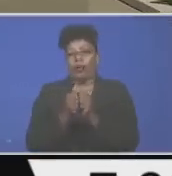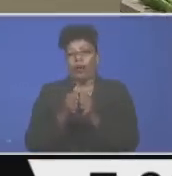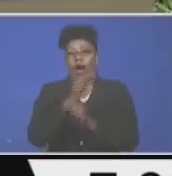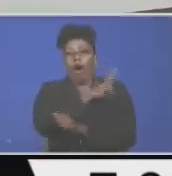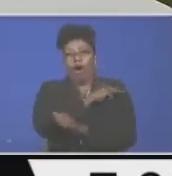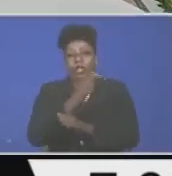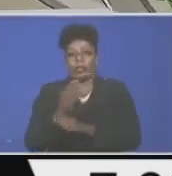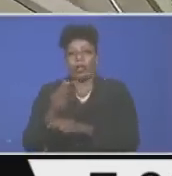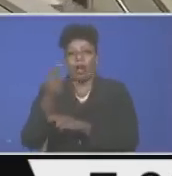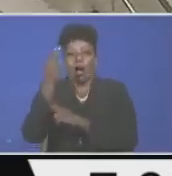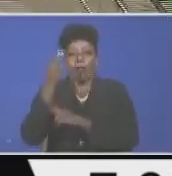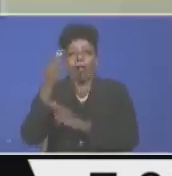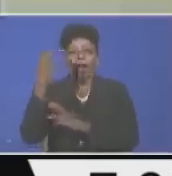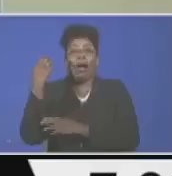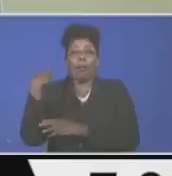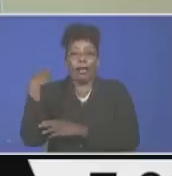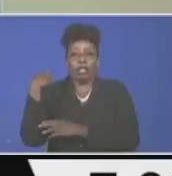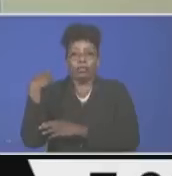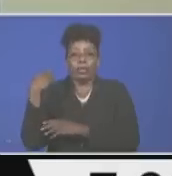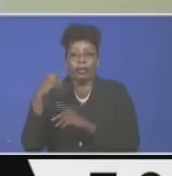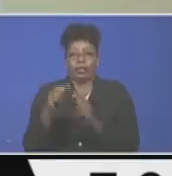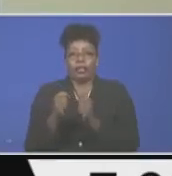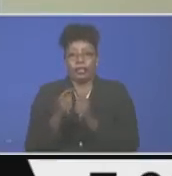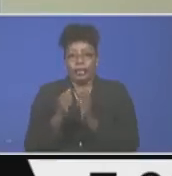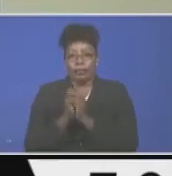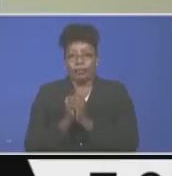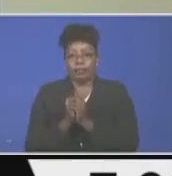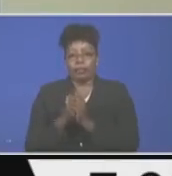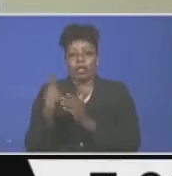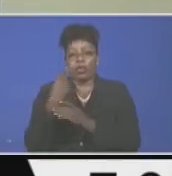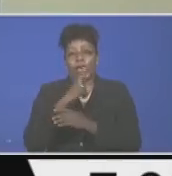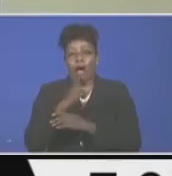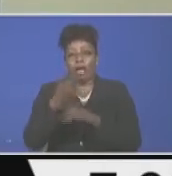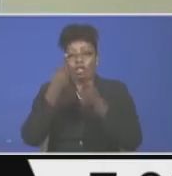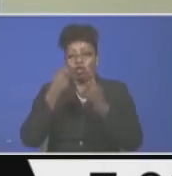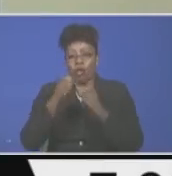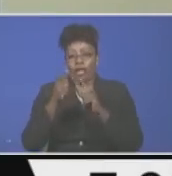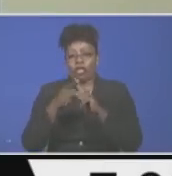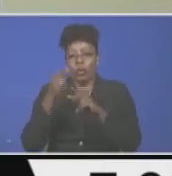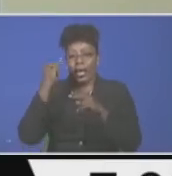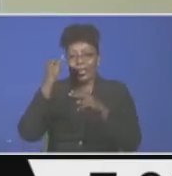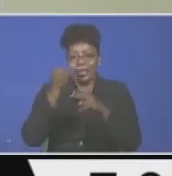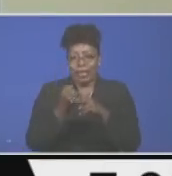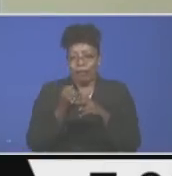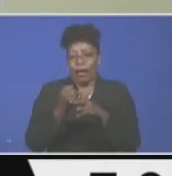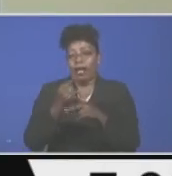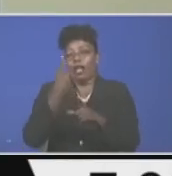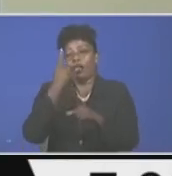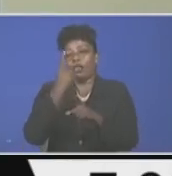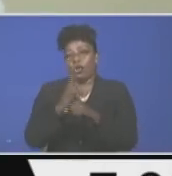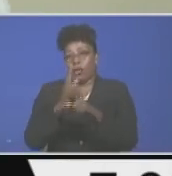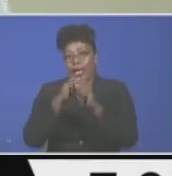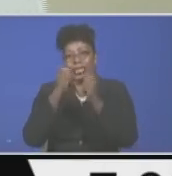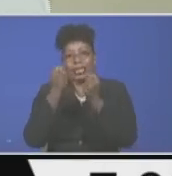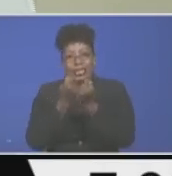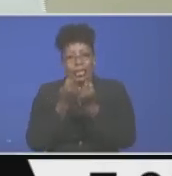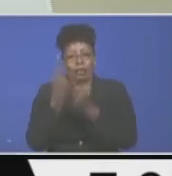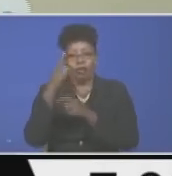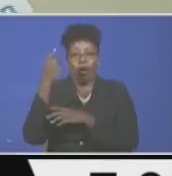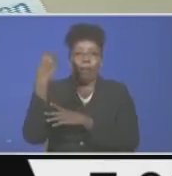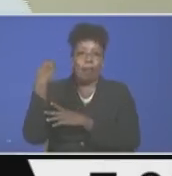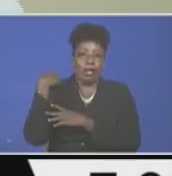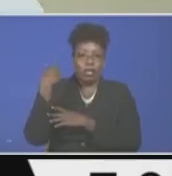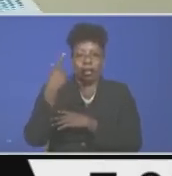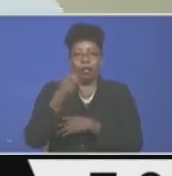management. We are always trying to identify the right team for the management of